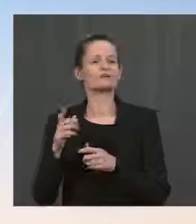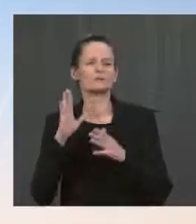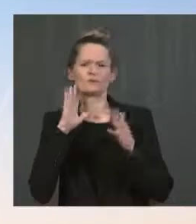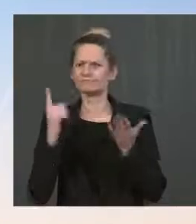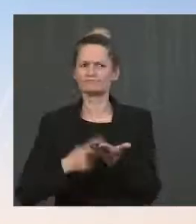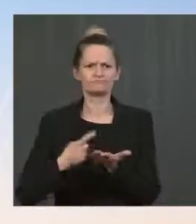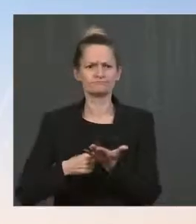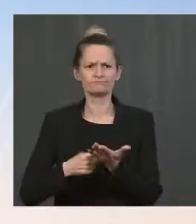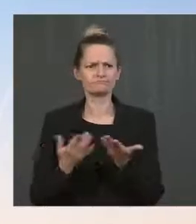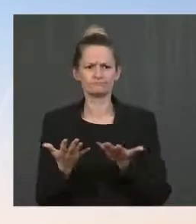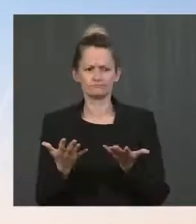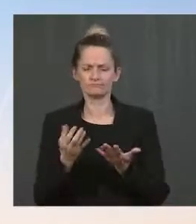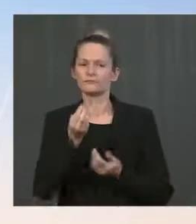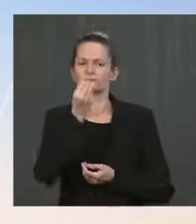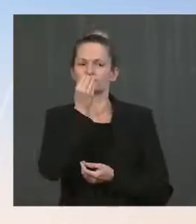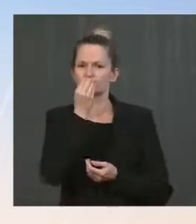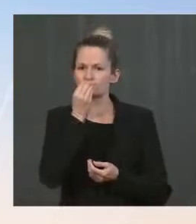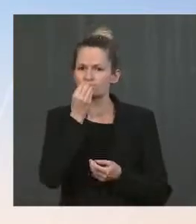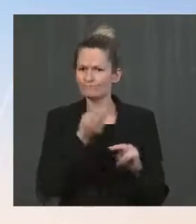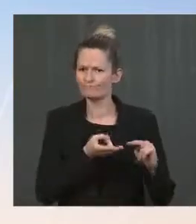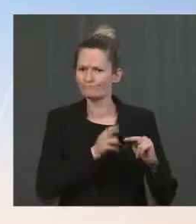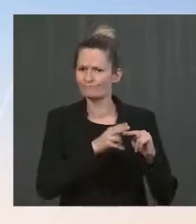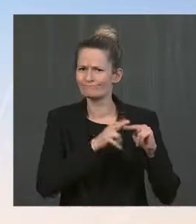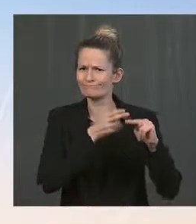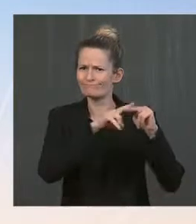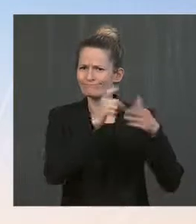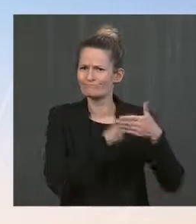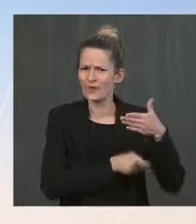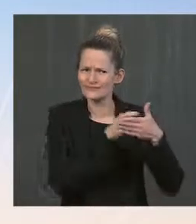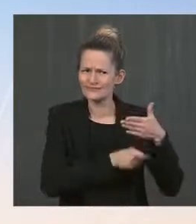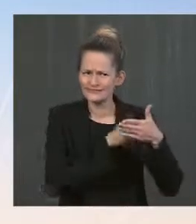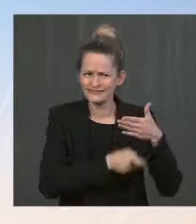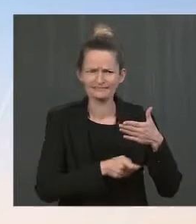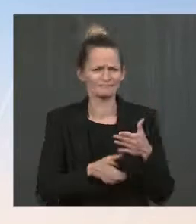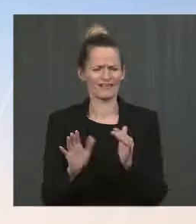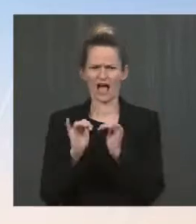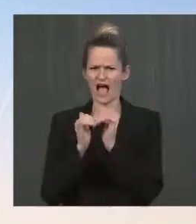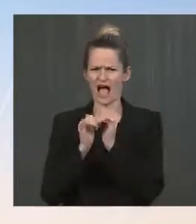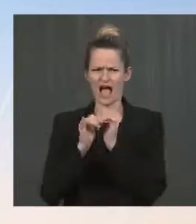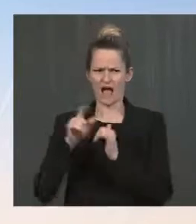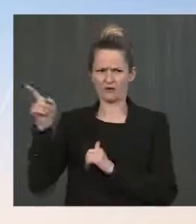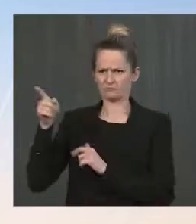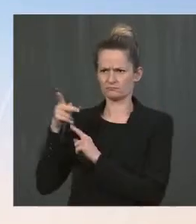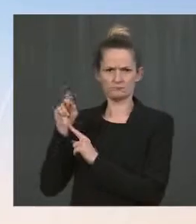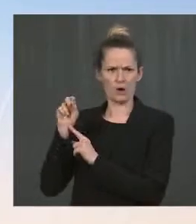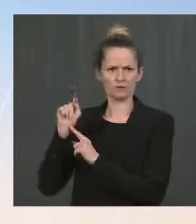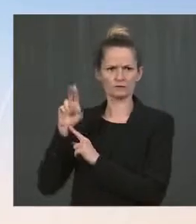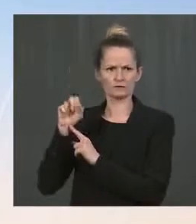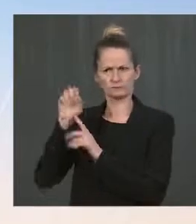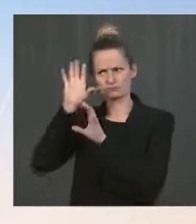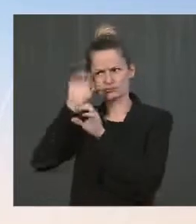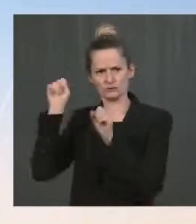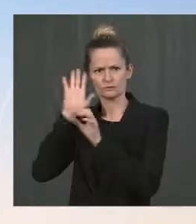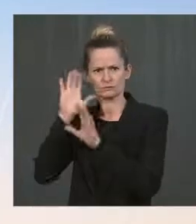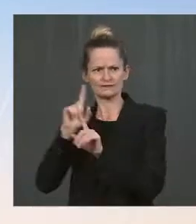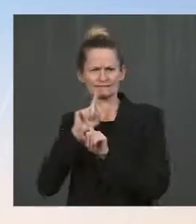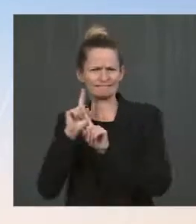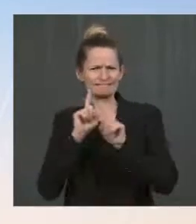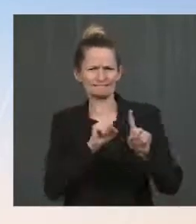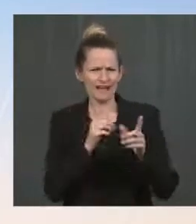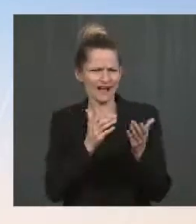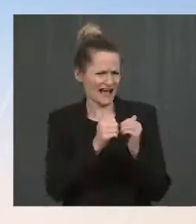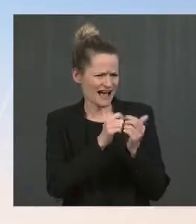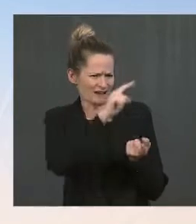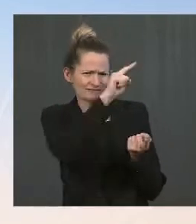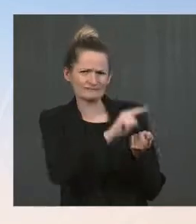administration is doing to lower prices for families. Brian will discuss the details of the data, namely that beef, pork, and poultry are the